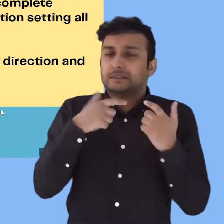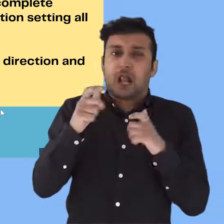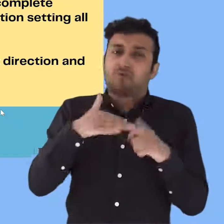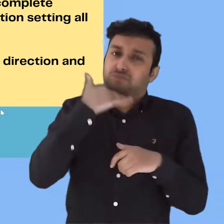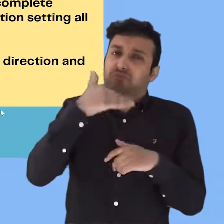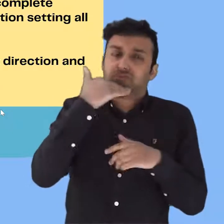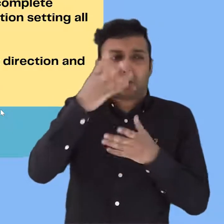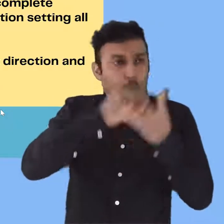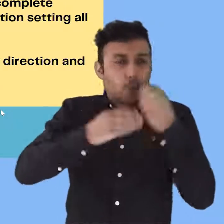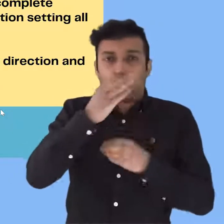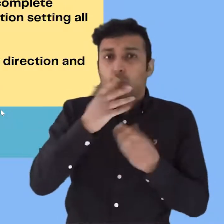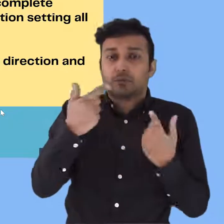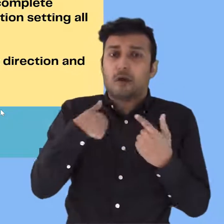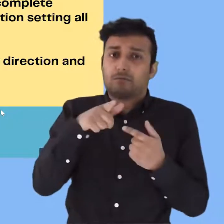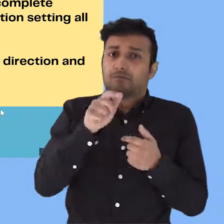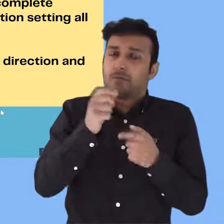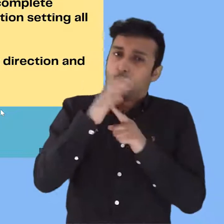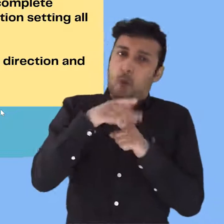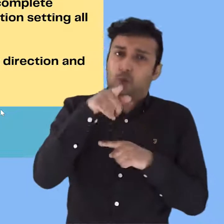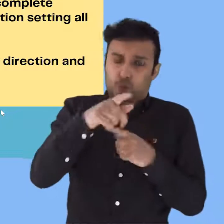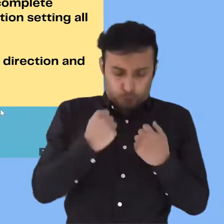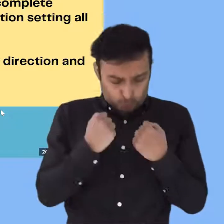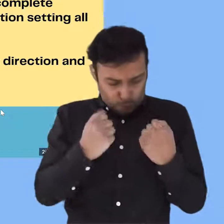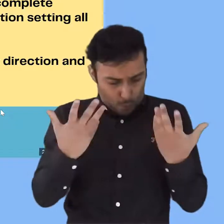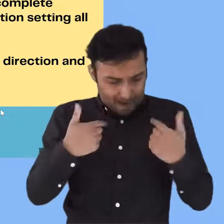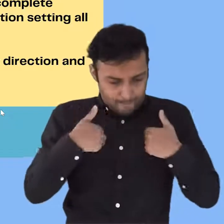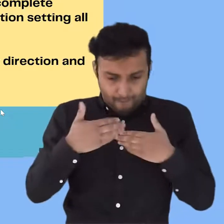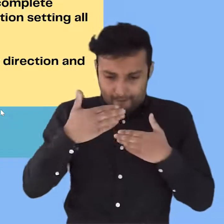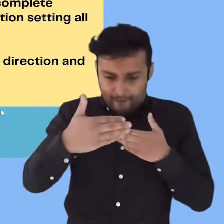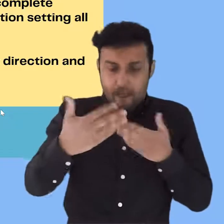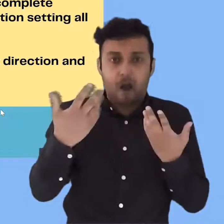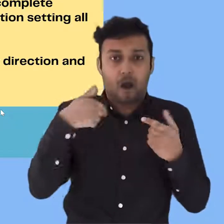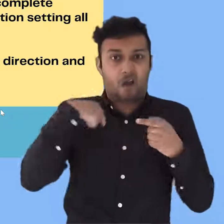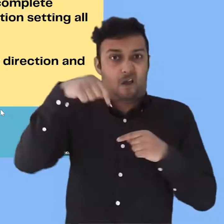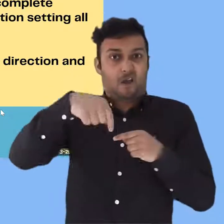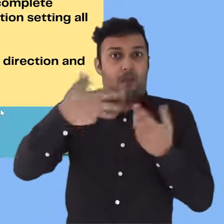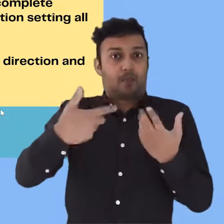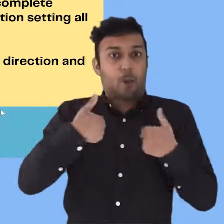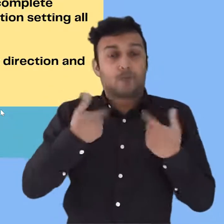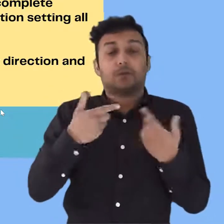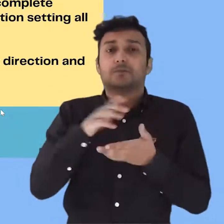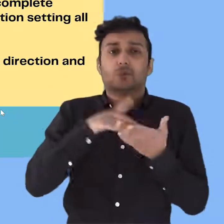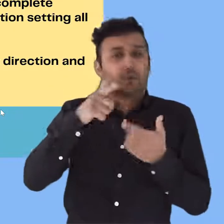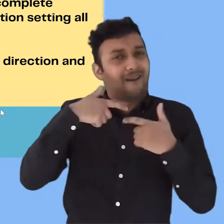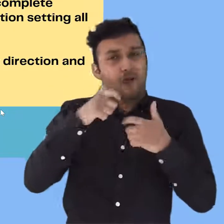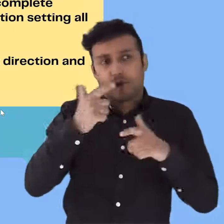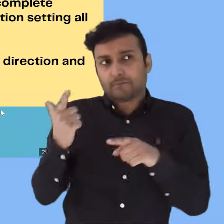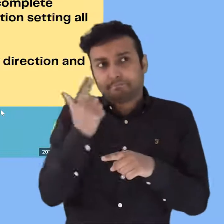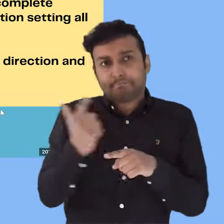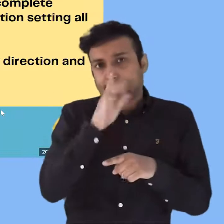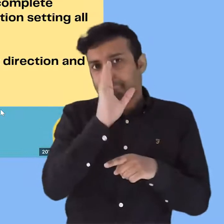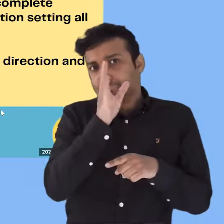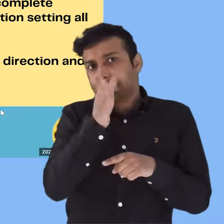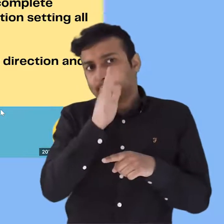steps towards going into the right direction and keep at it. Don't expect to become an anti-racist overnight or